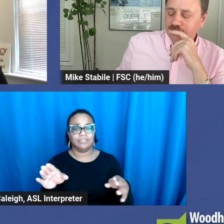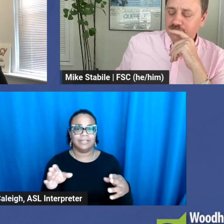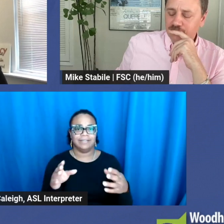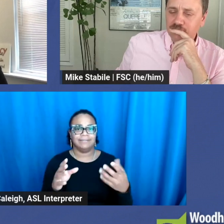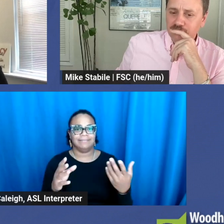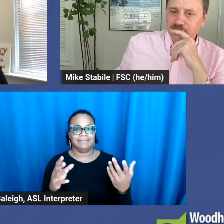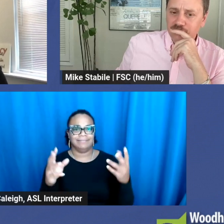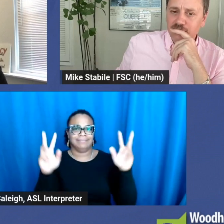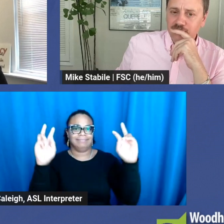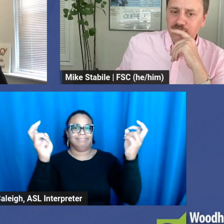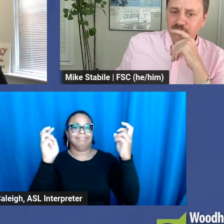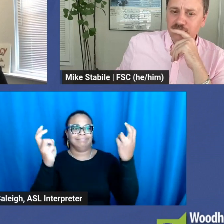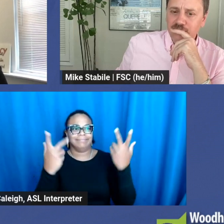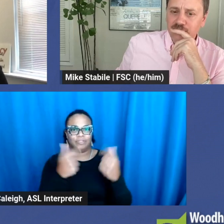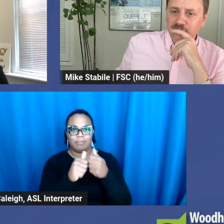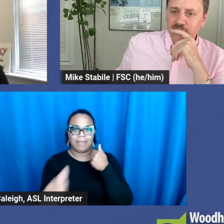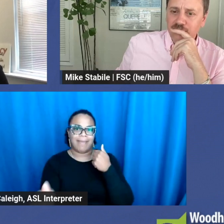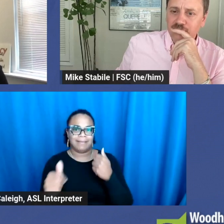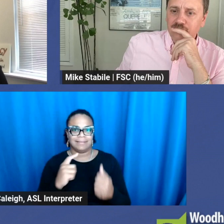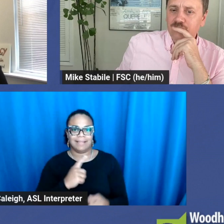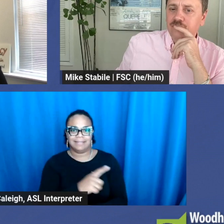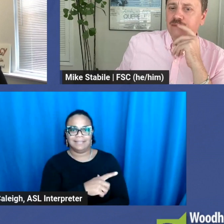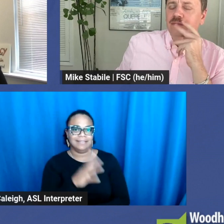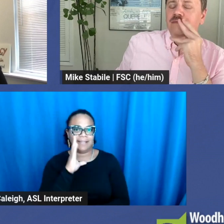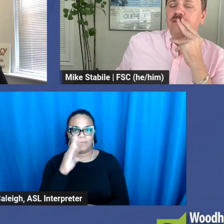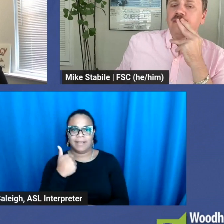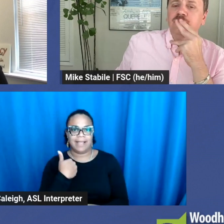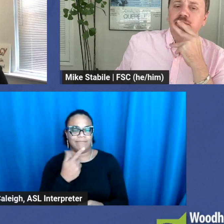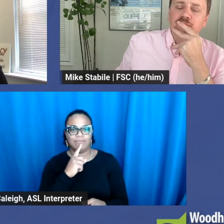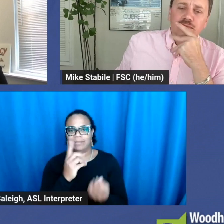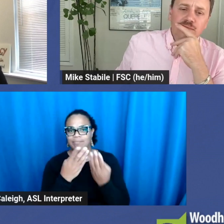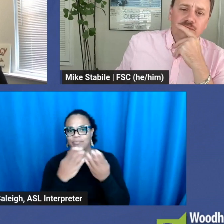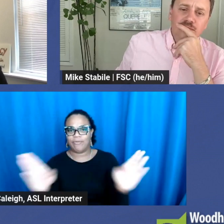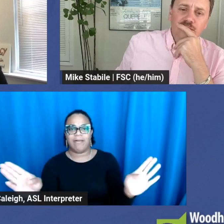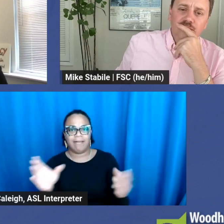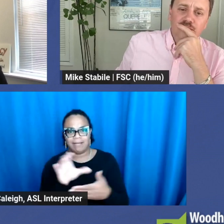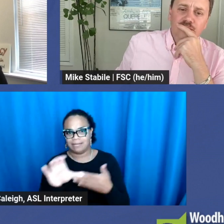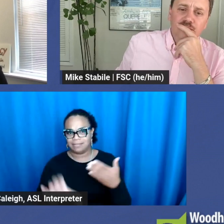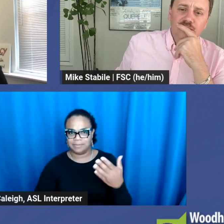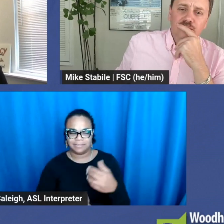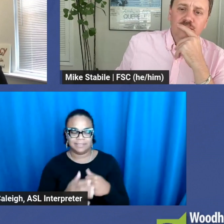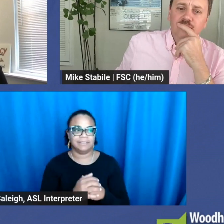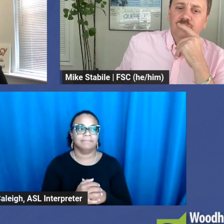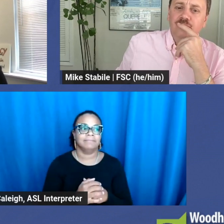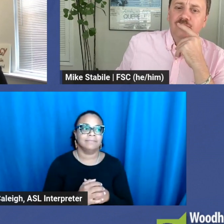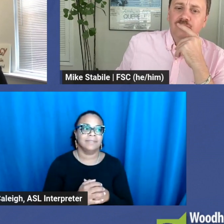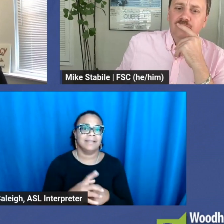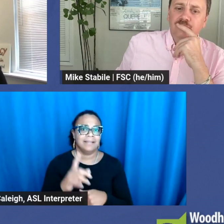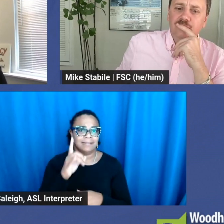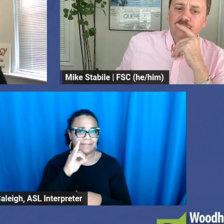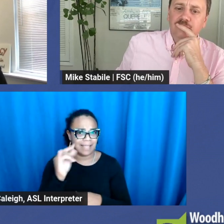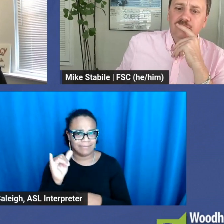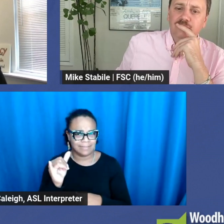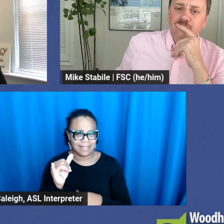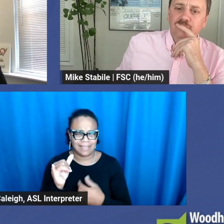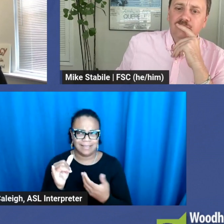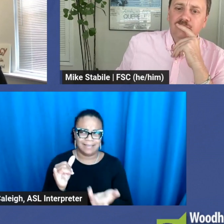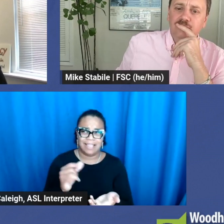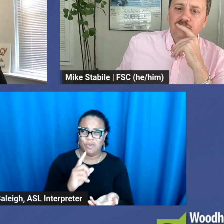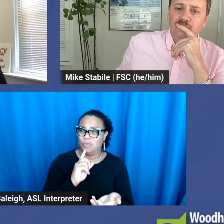of legislation that is going to have really broad consequences, and it sounds like not actually do much